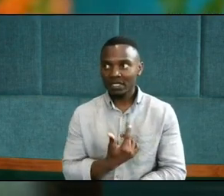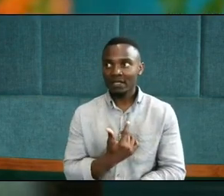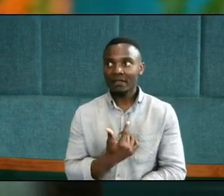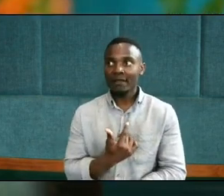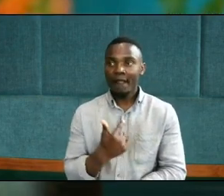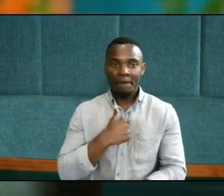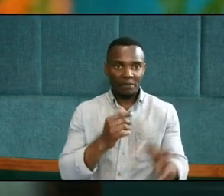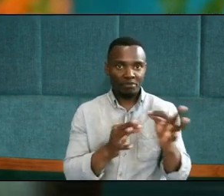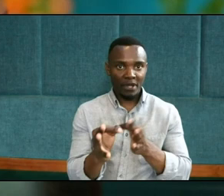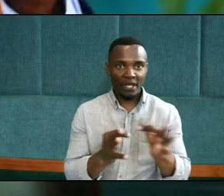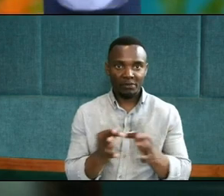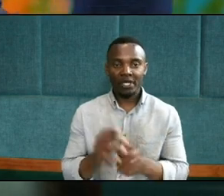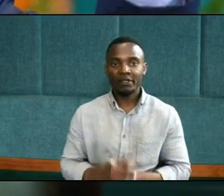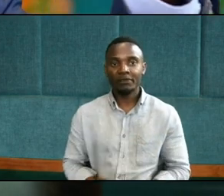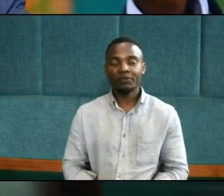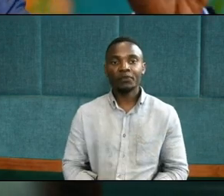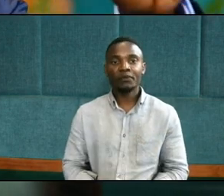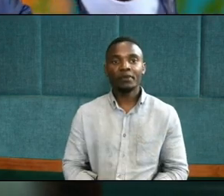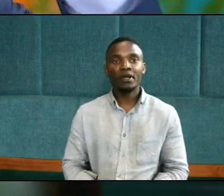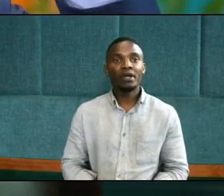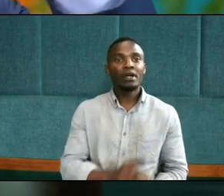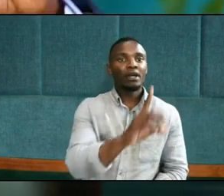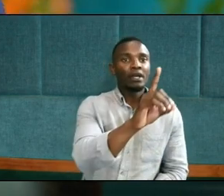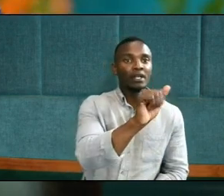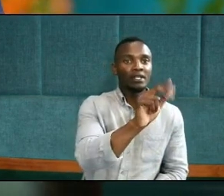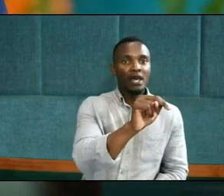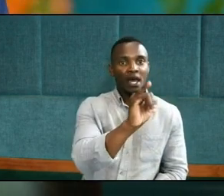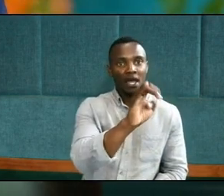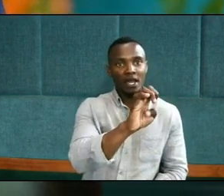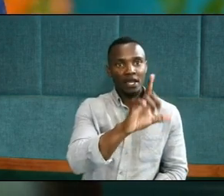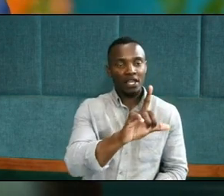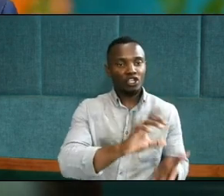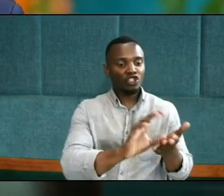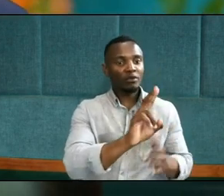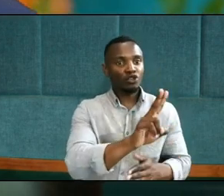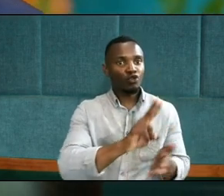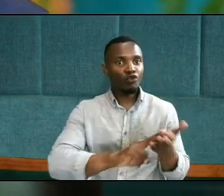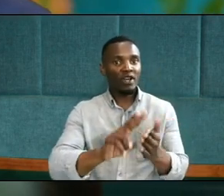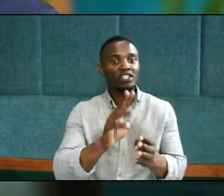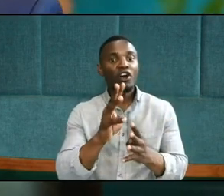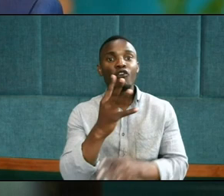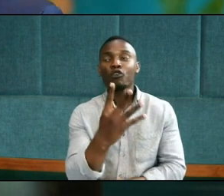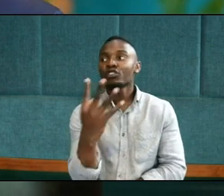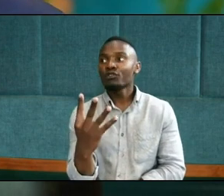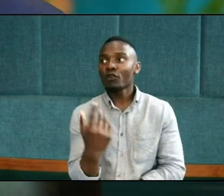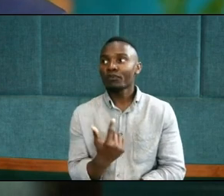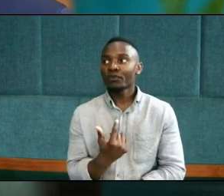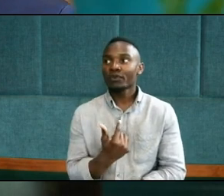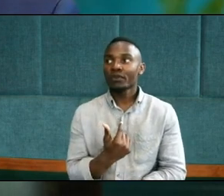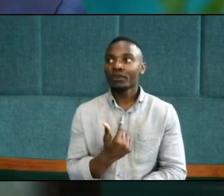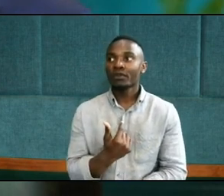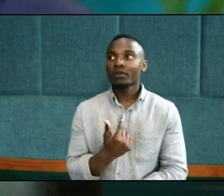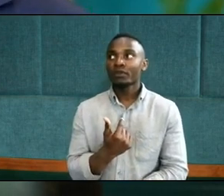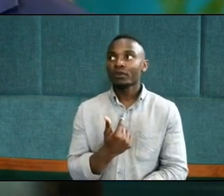little bit about that one. The one of Daniel 2:44, it says that there. Let me just give me a minute